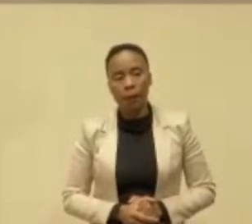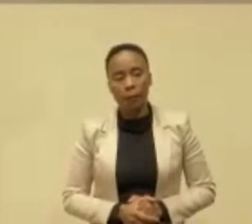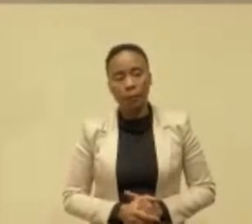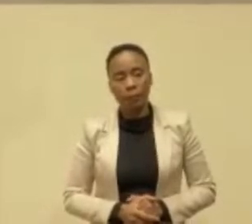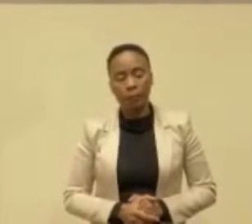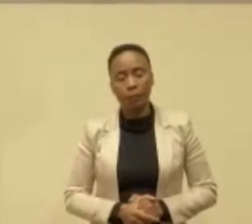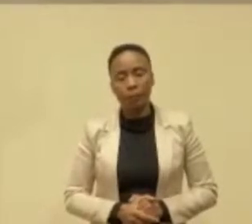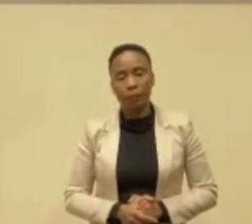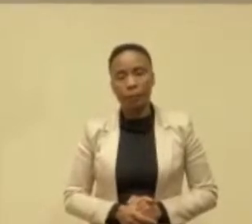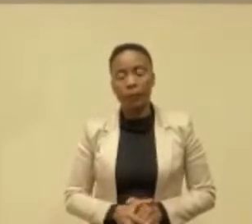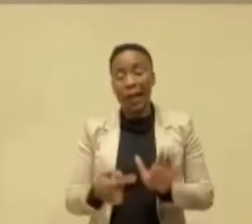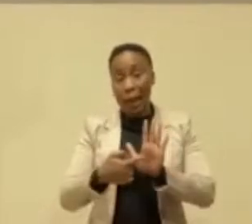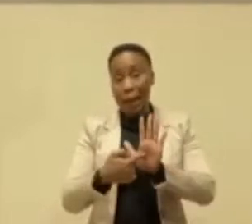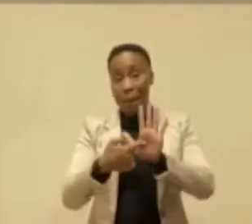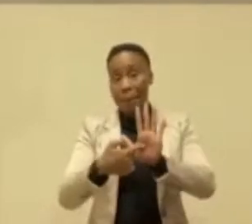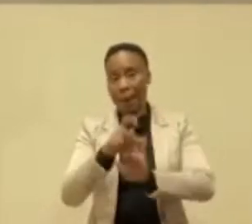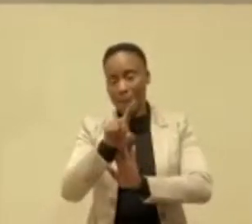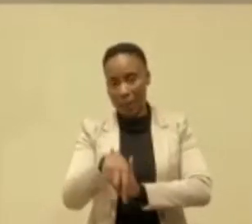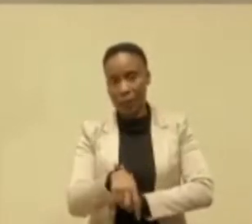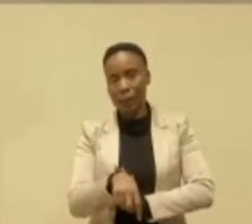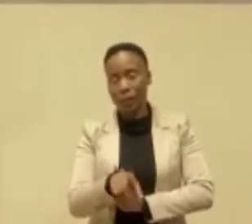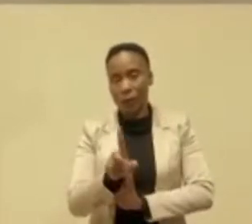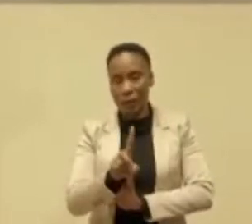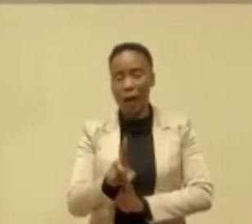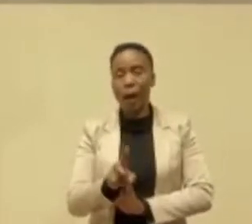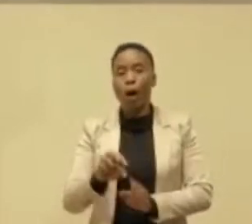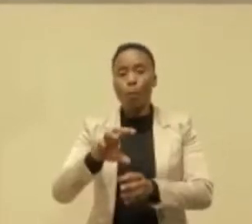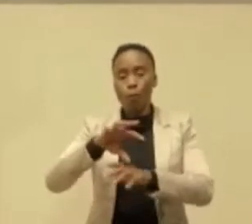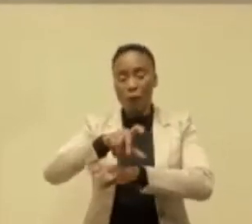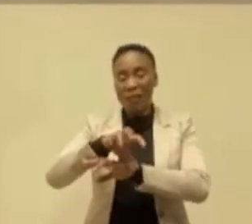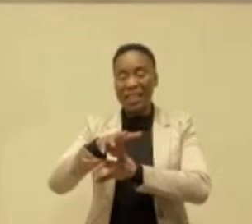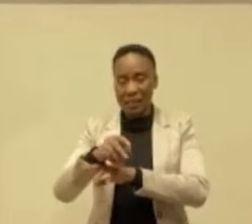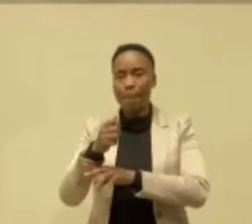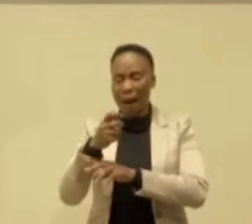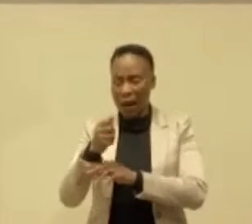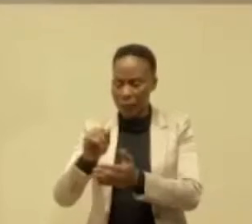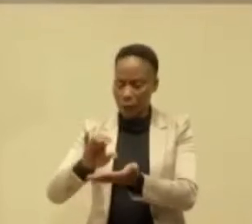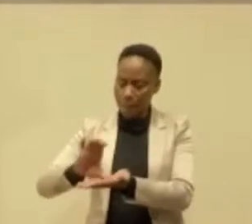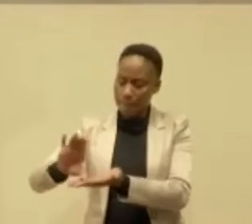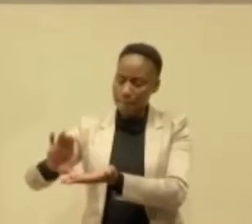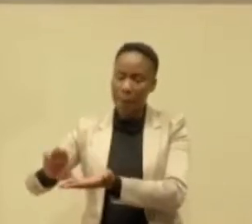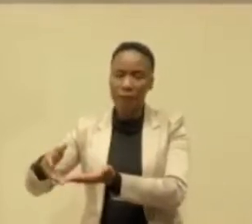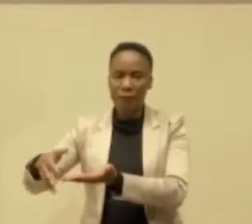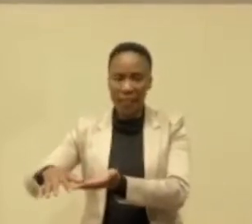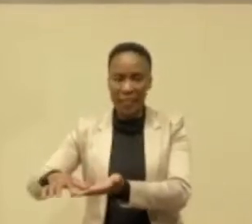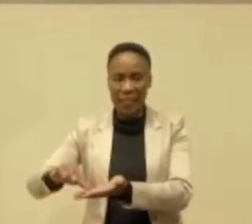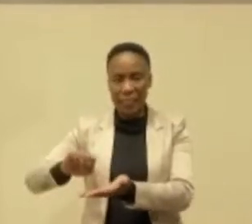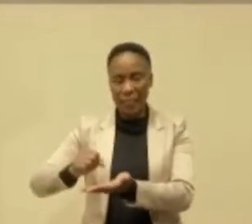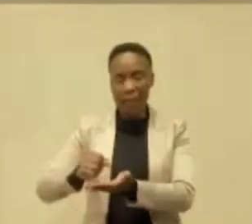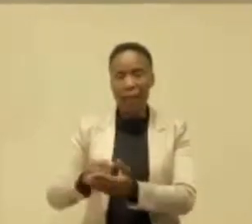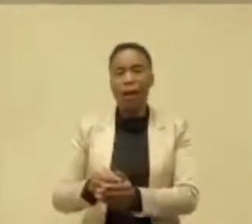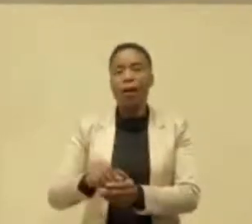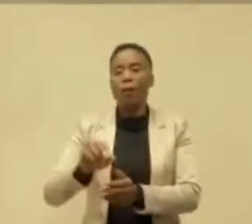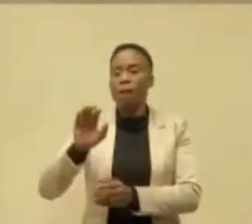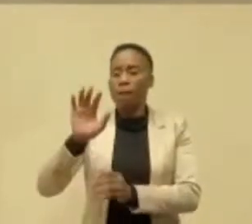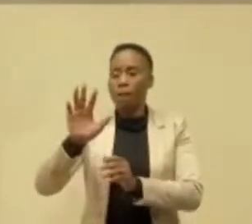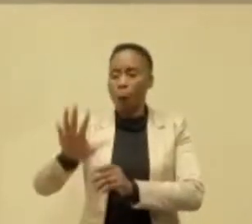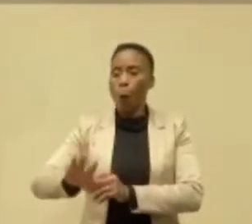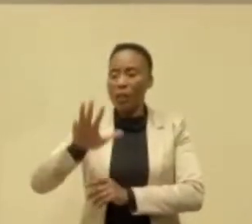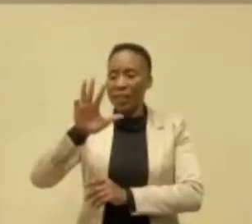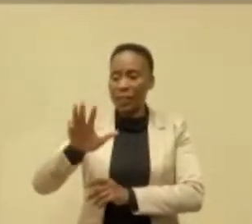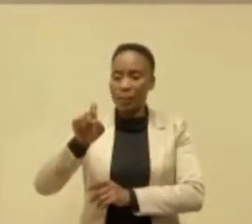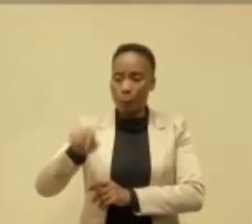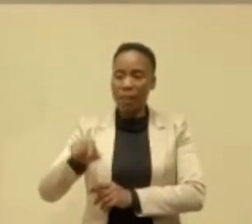we we must indicate that the province has set aside an amount of 14.0 million runs to